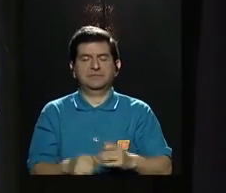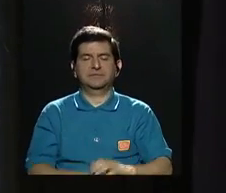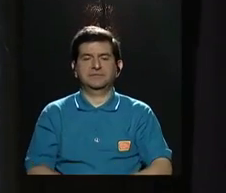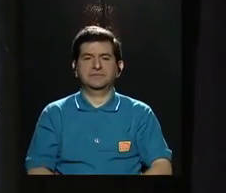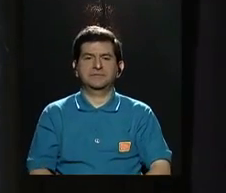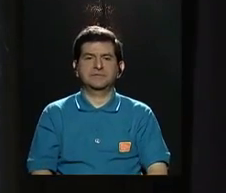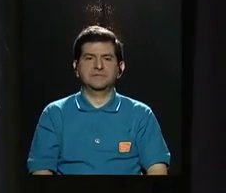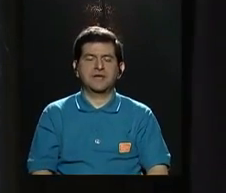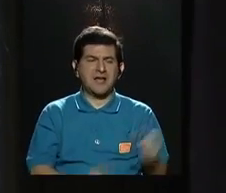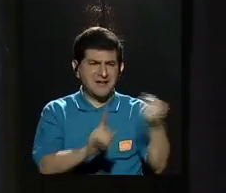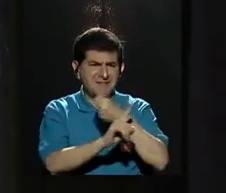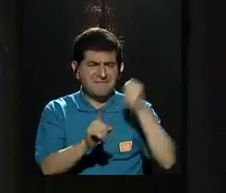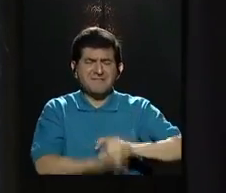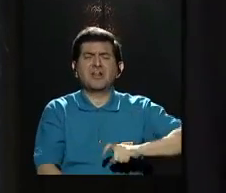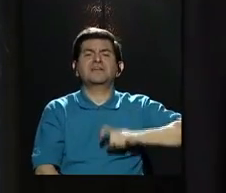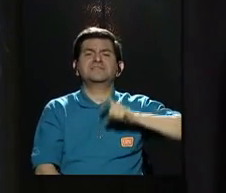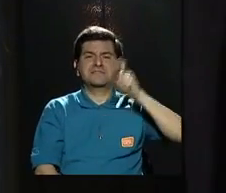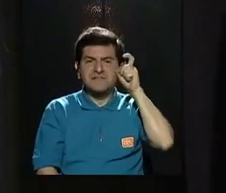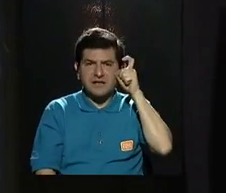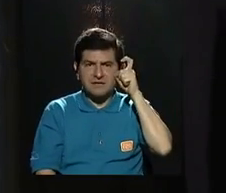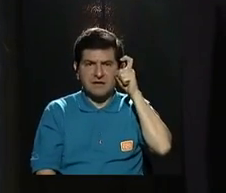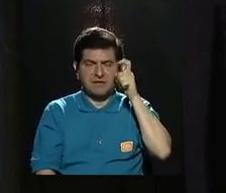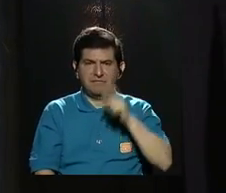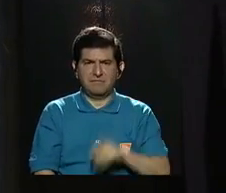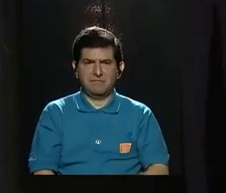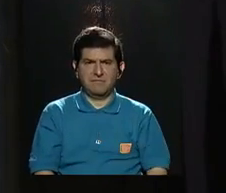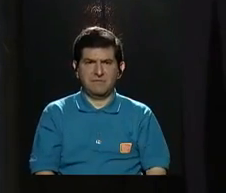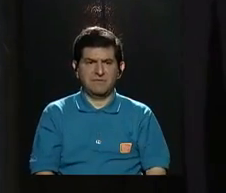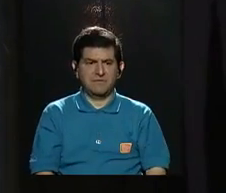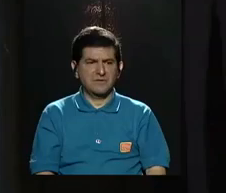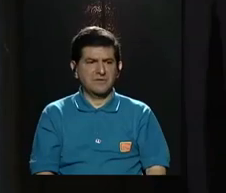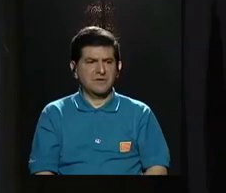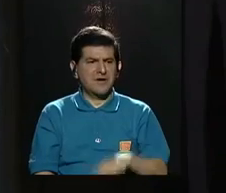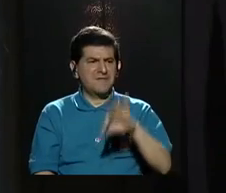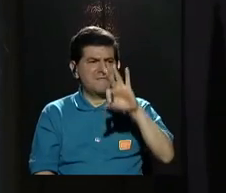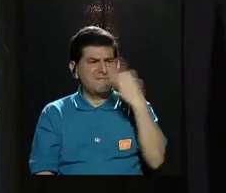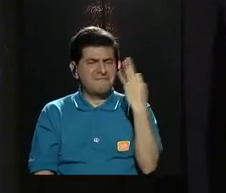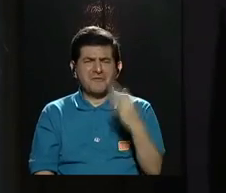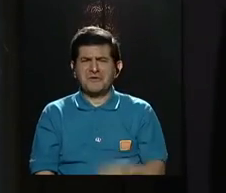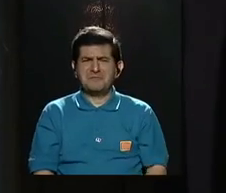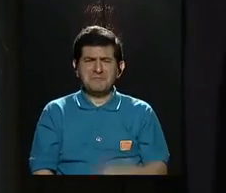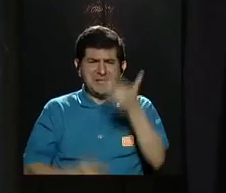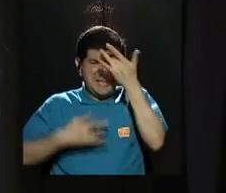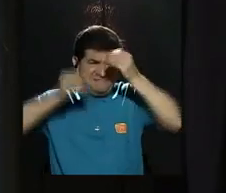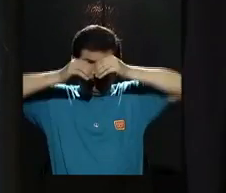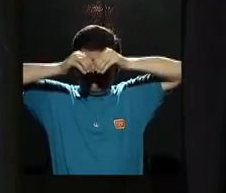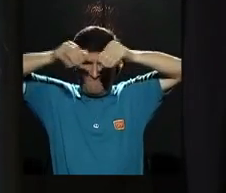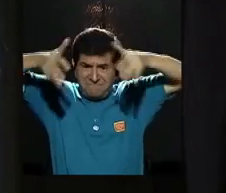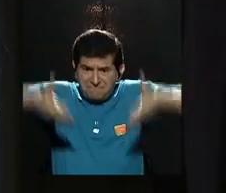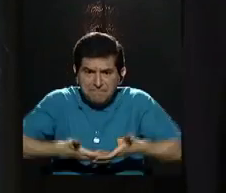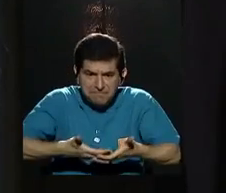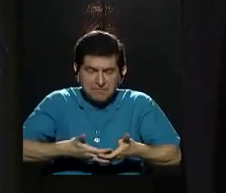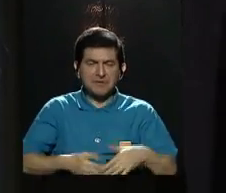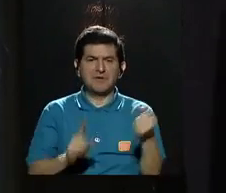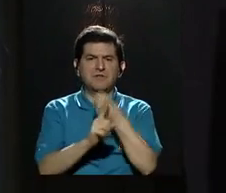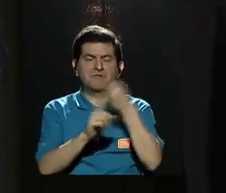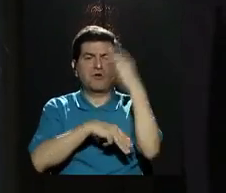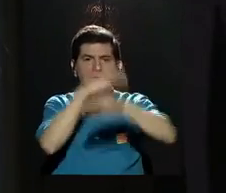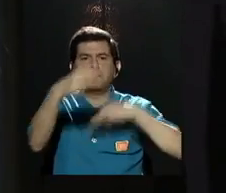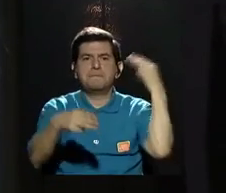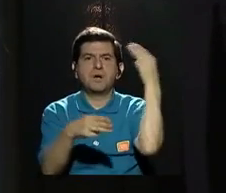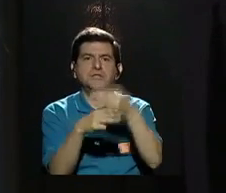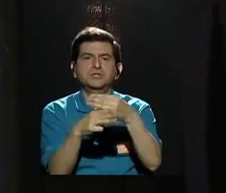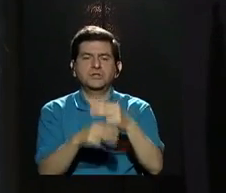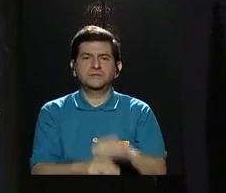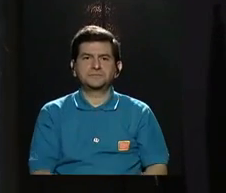gender violence is the most pandemic form of violence in the world. And we're